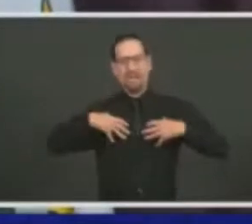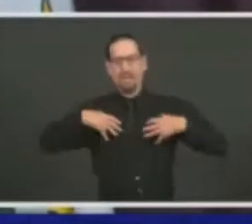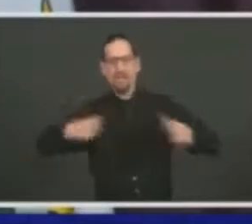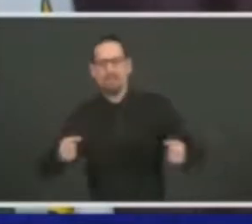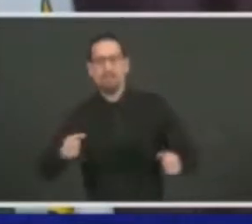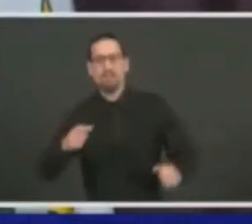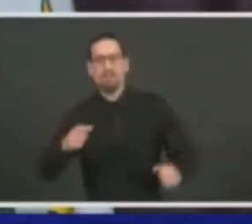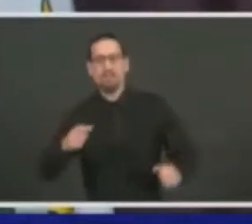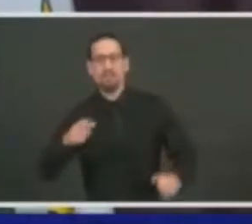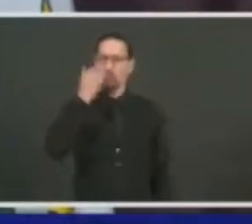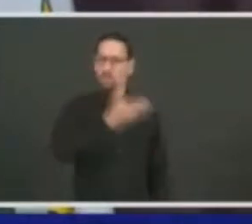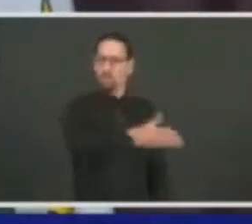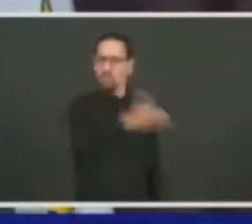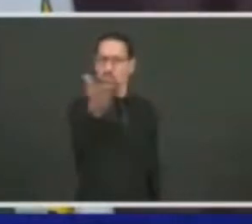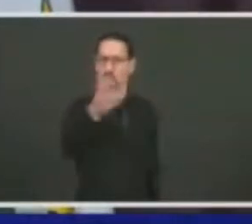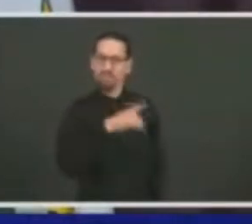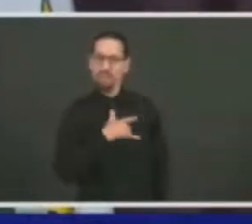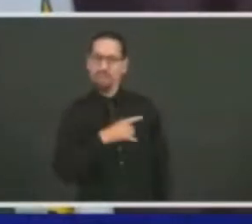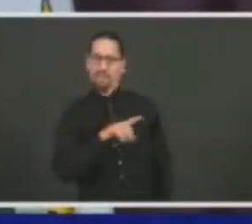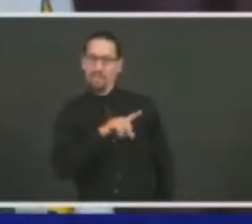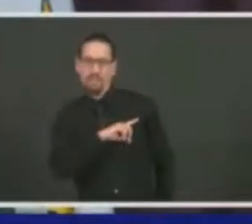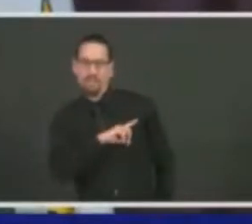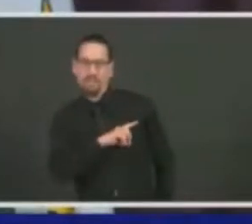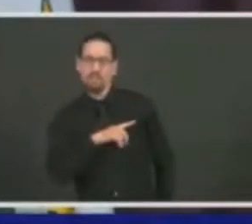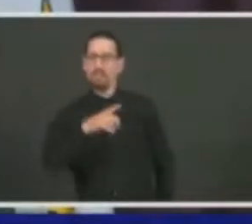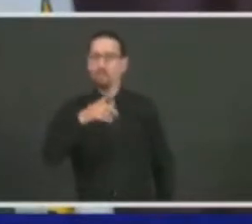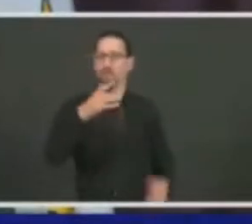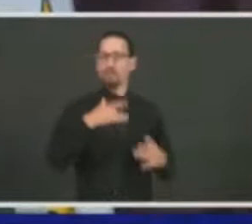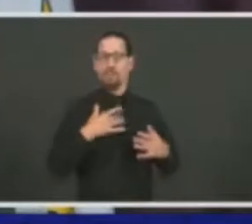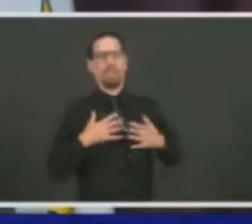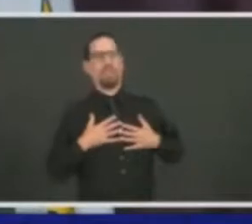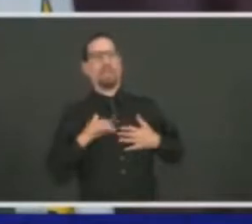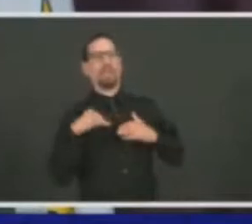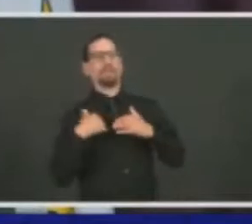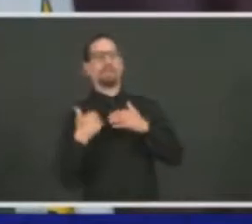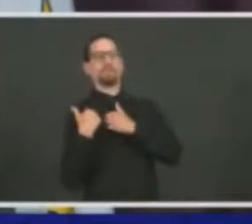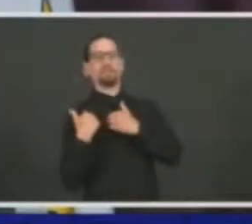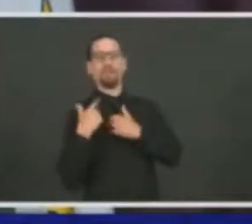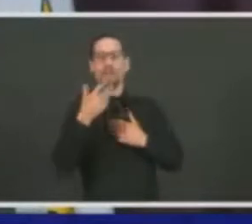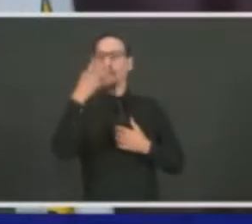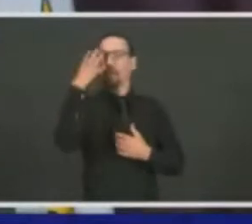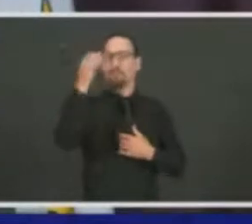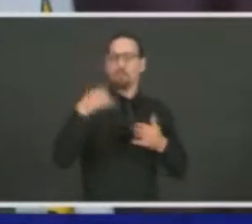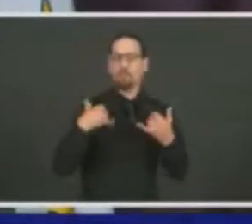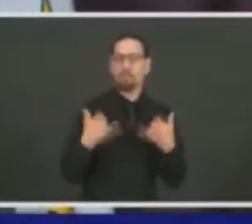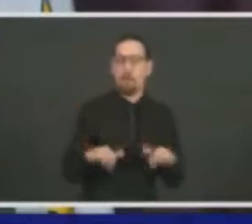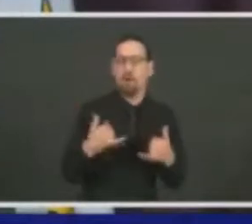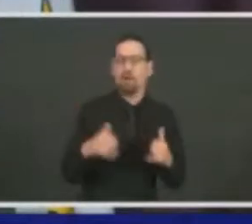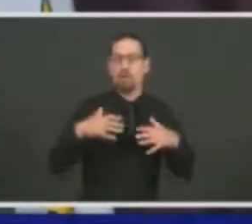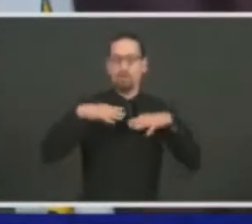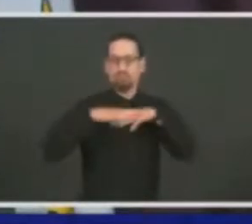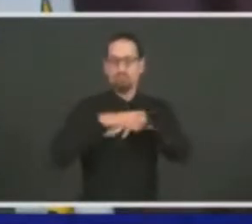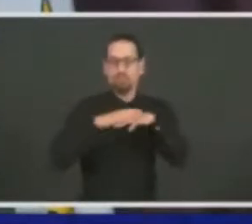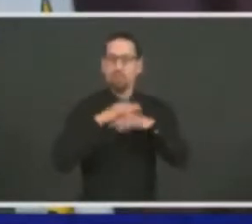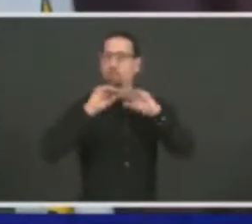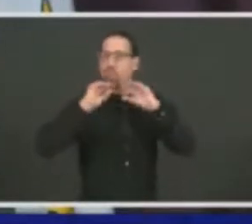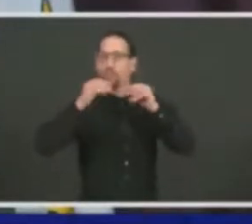25 people, no mask wearing, breaking the rules, I'm asking you to stop